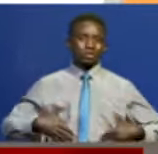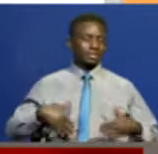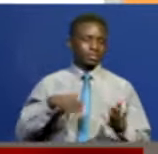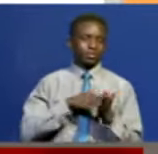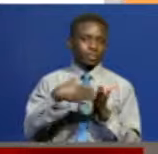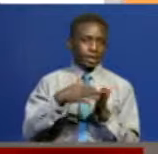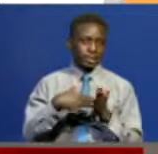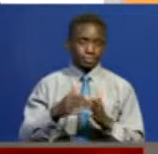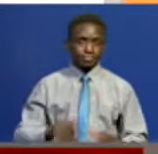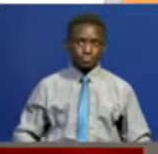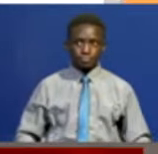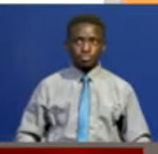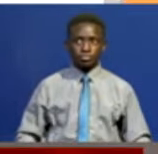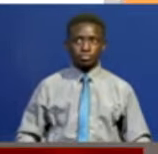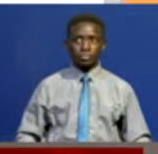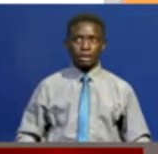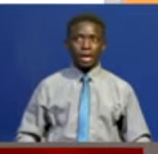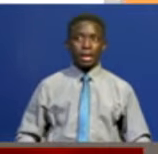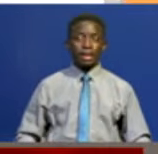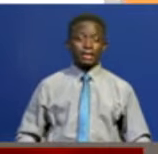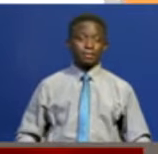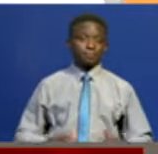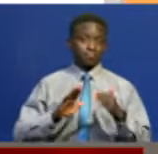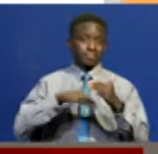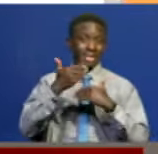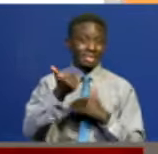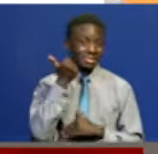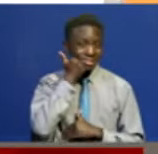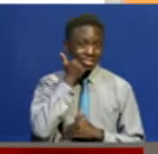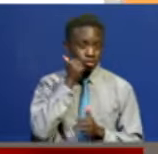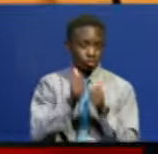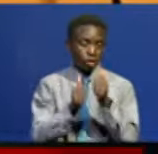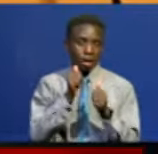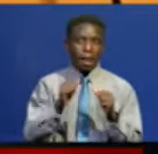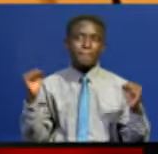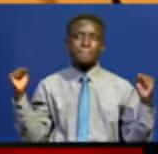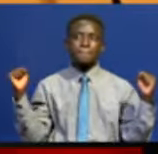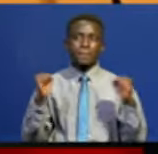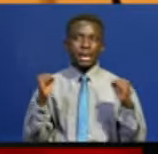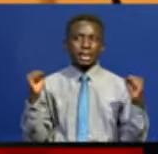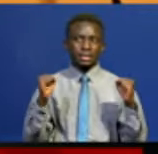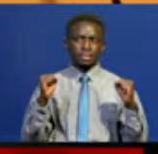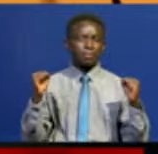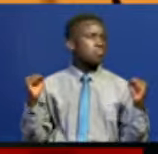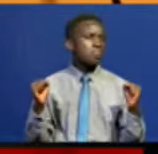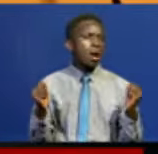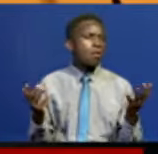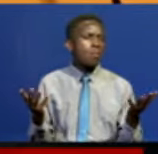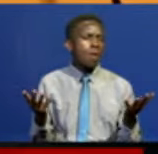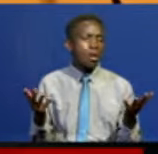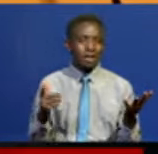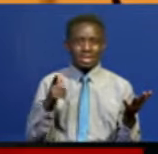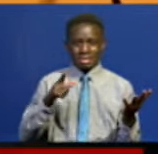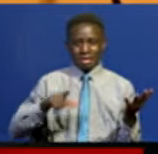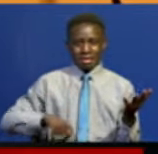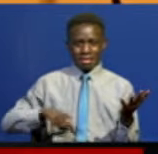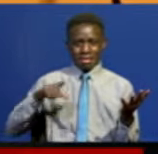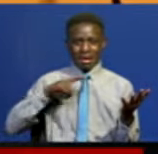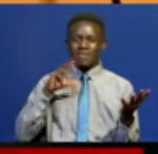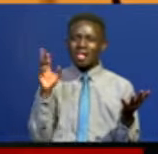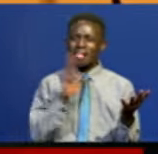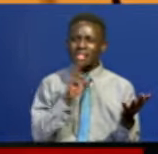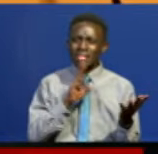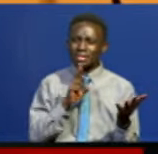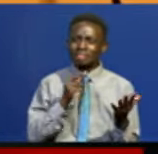Up next, we have malaria. What is malaria? Malaria is a life-threatening disease that is caused by a